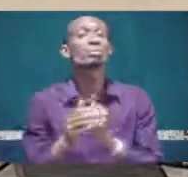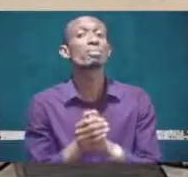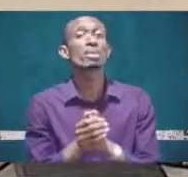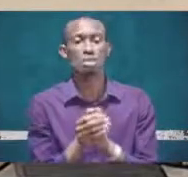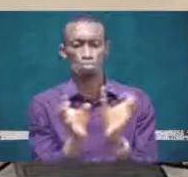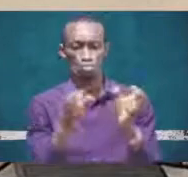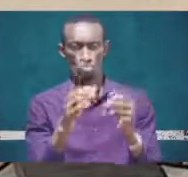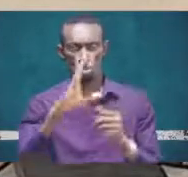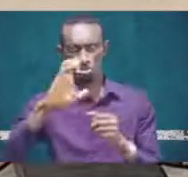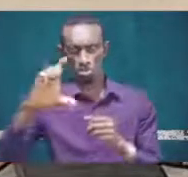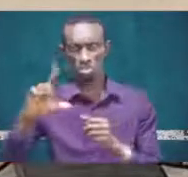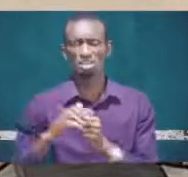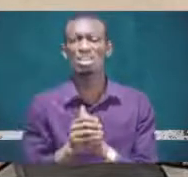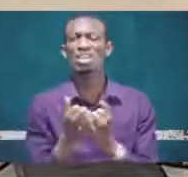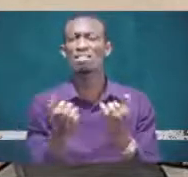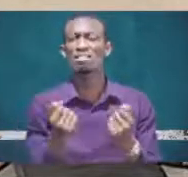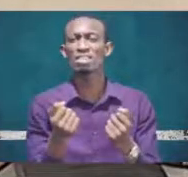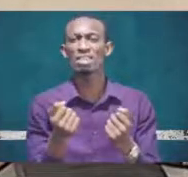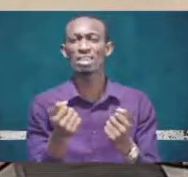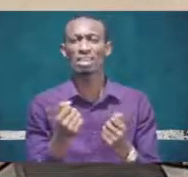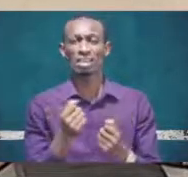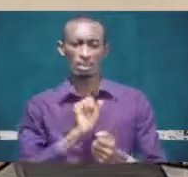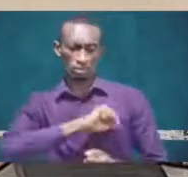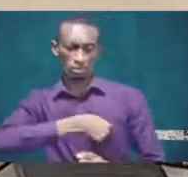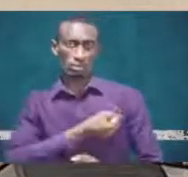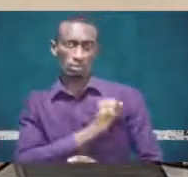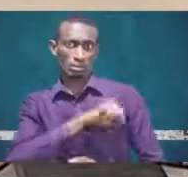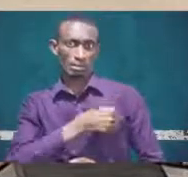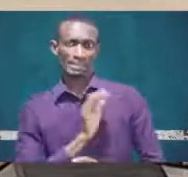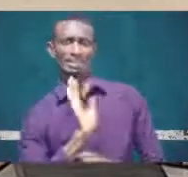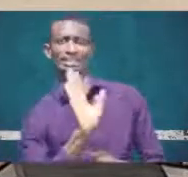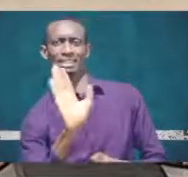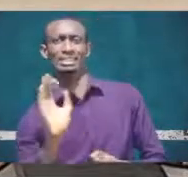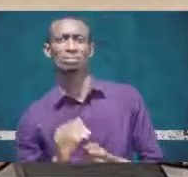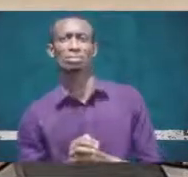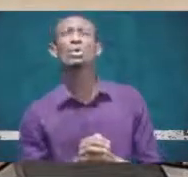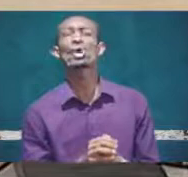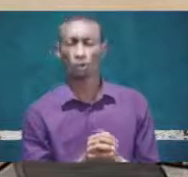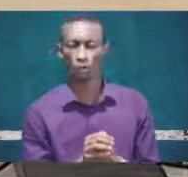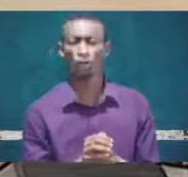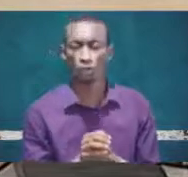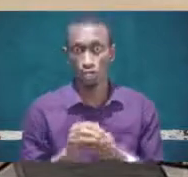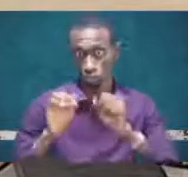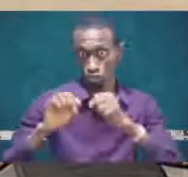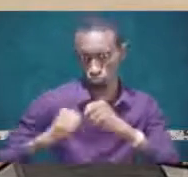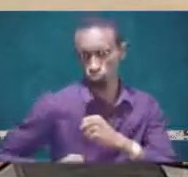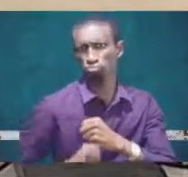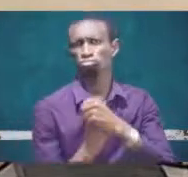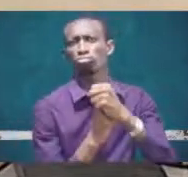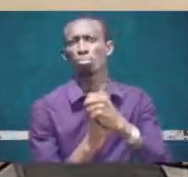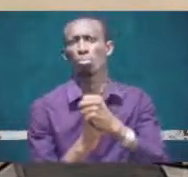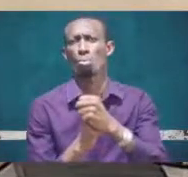allow them to perform particular functions. Here we say we